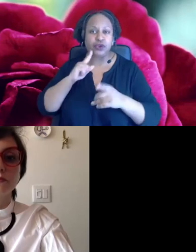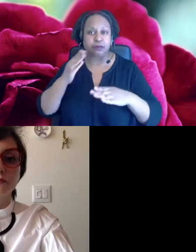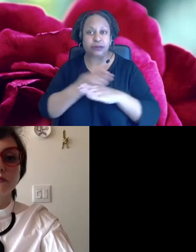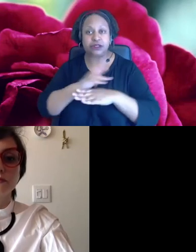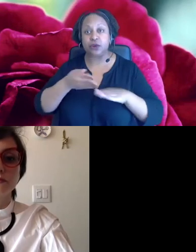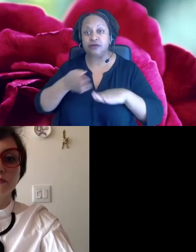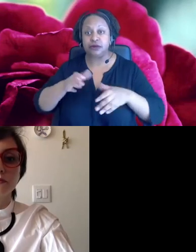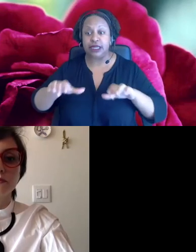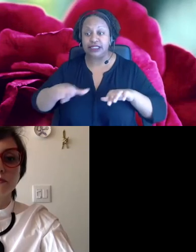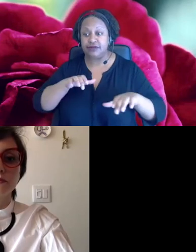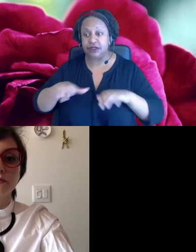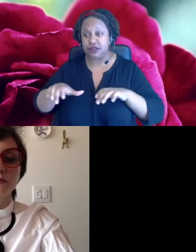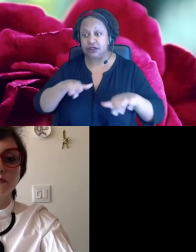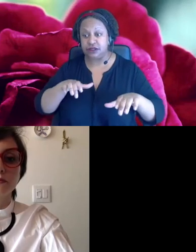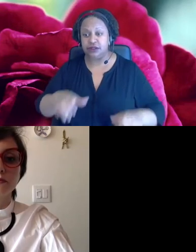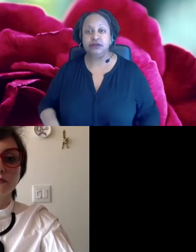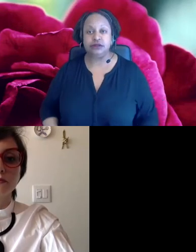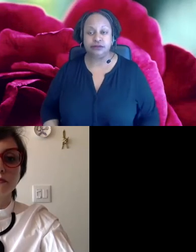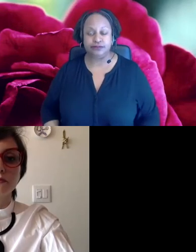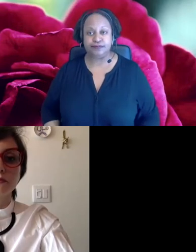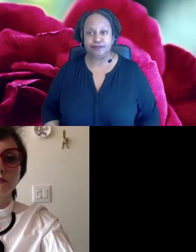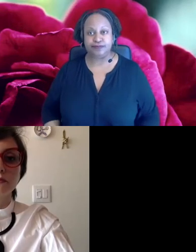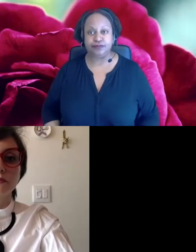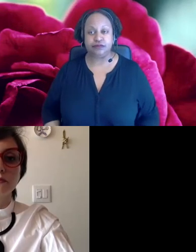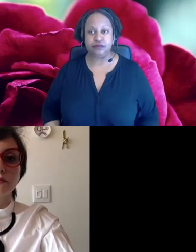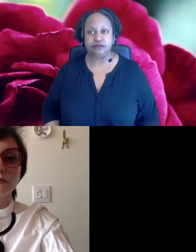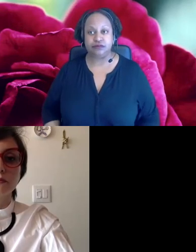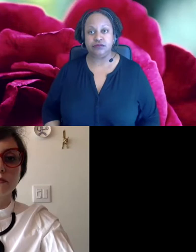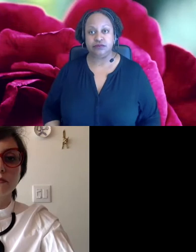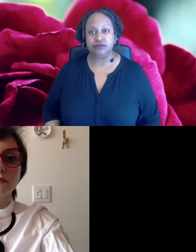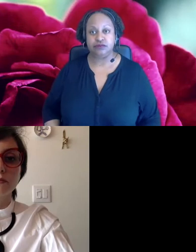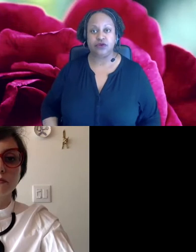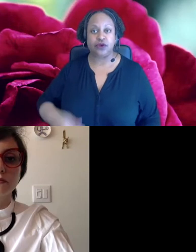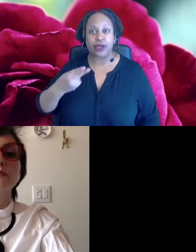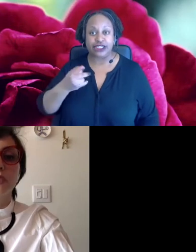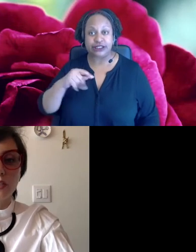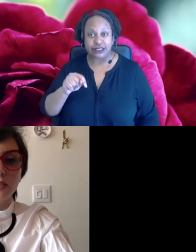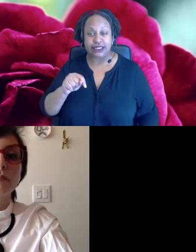activity. So in order to recover that HST, you have to be registered.